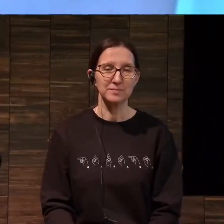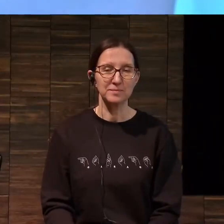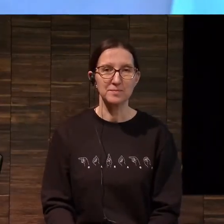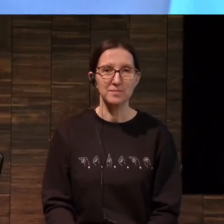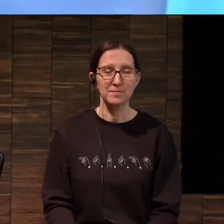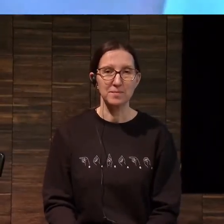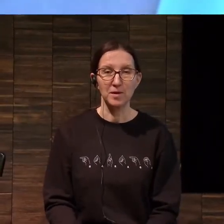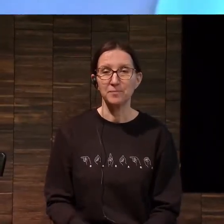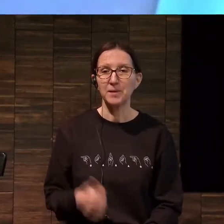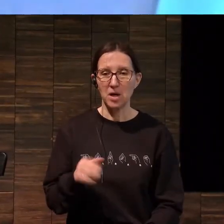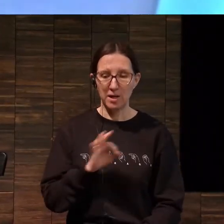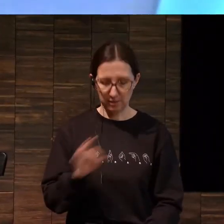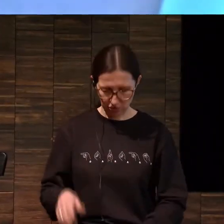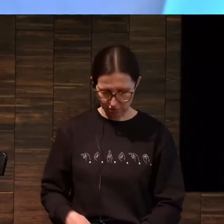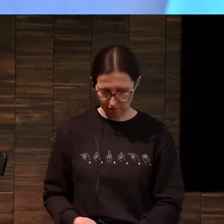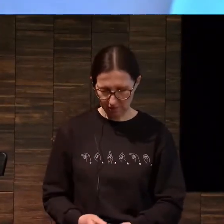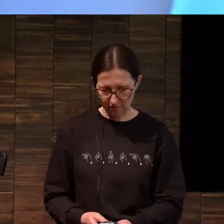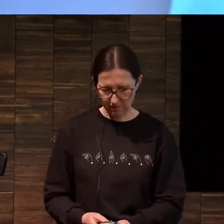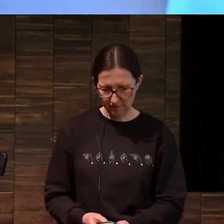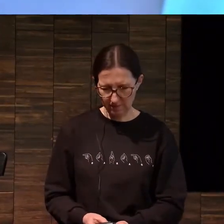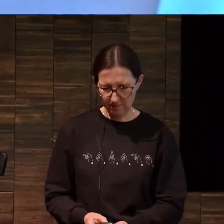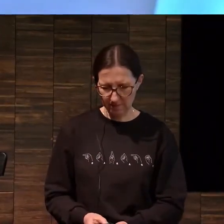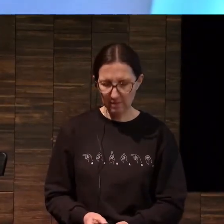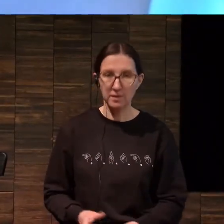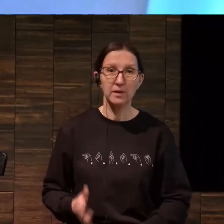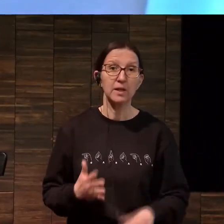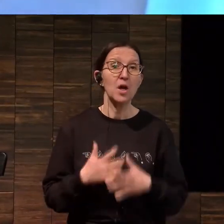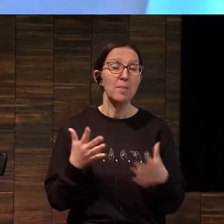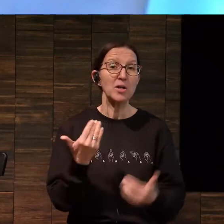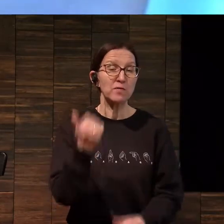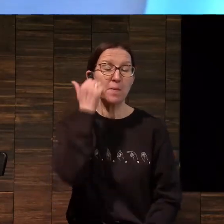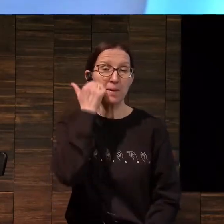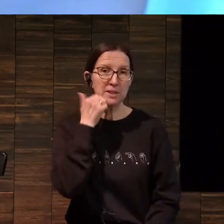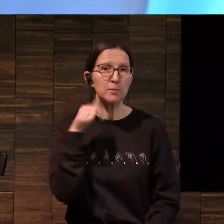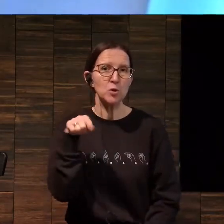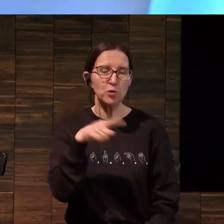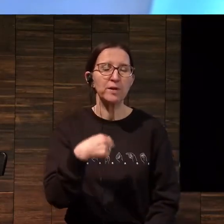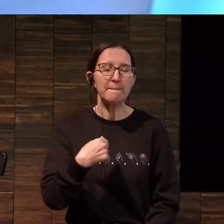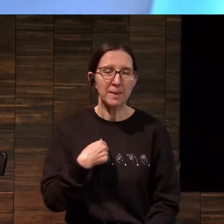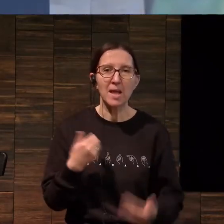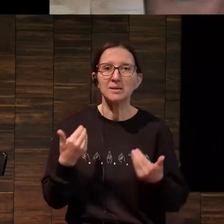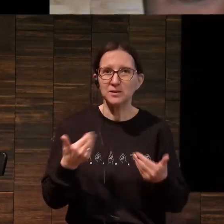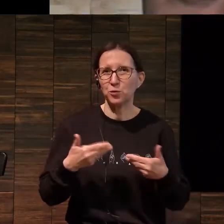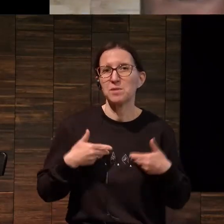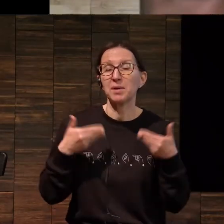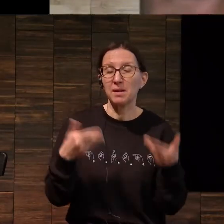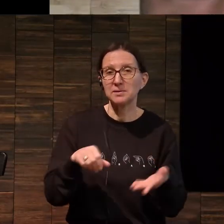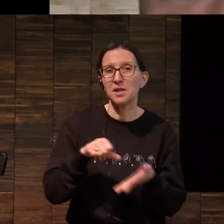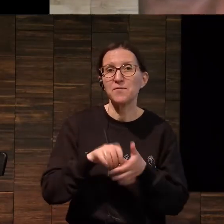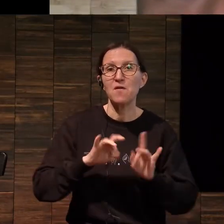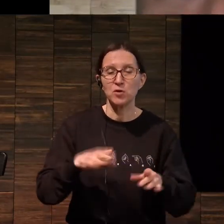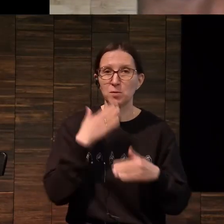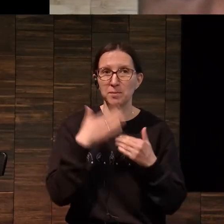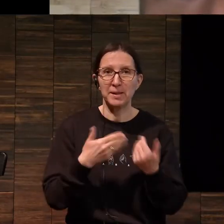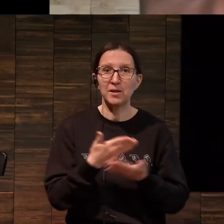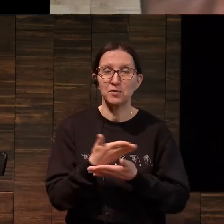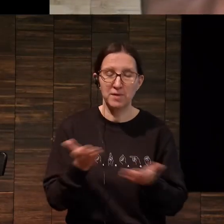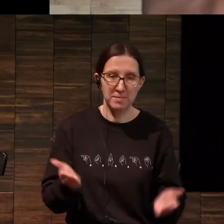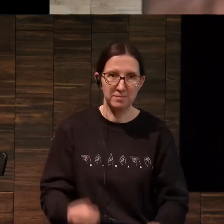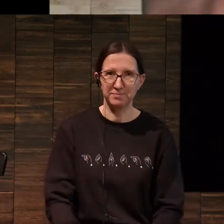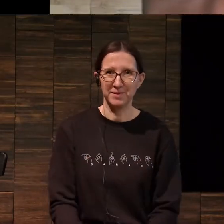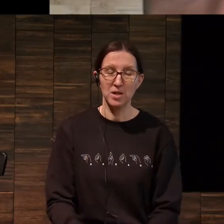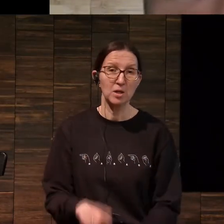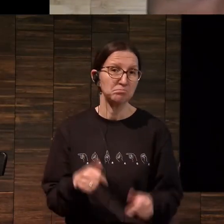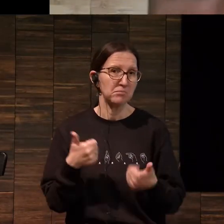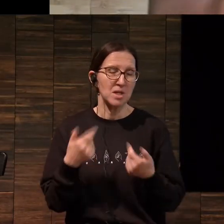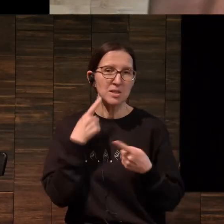okay, great. So thank you very much for having me. It's very cool what you guys are doing here at the Garage Institute. I really like